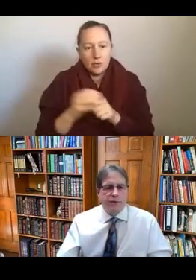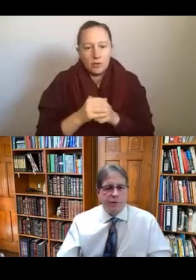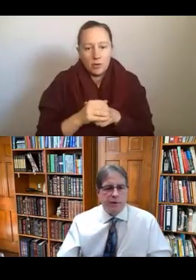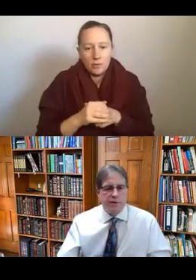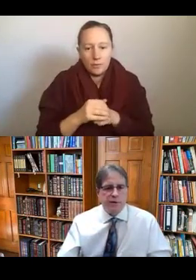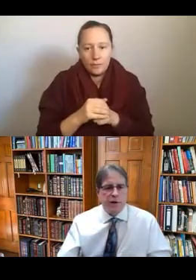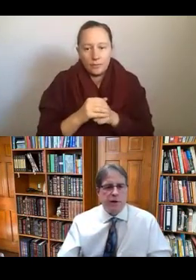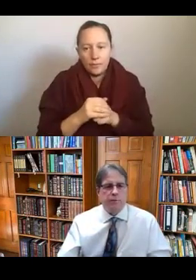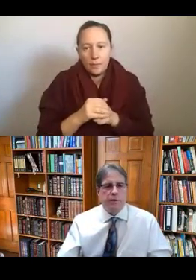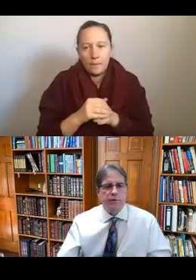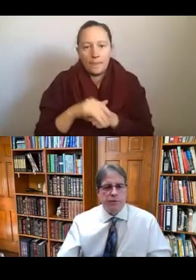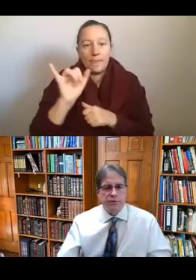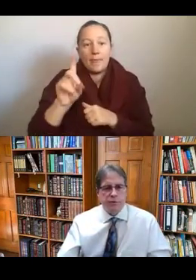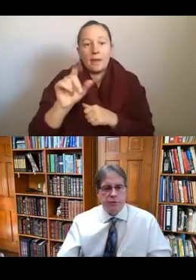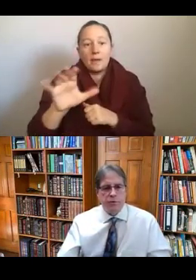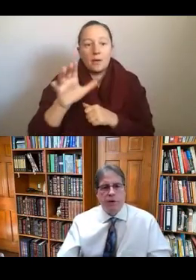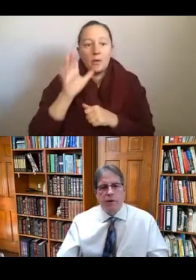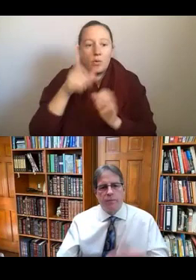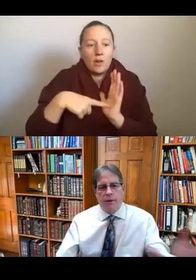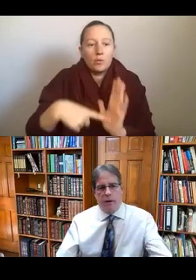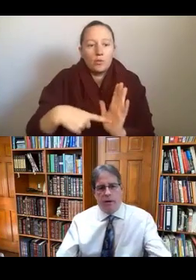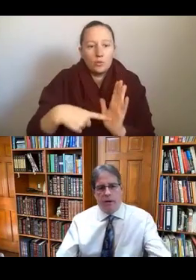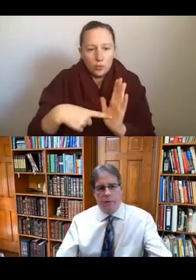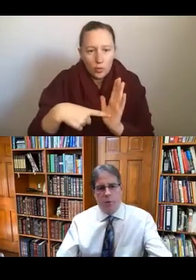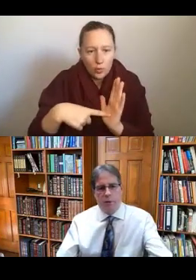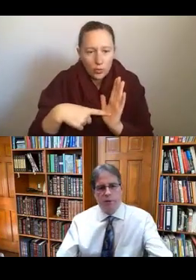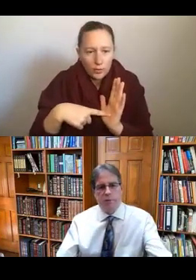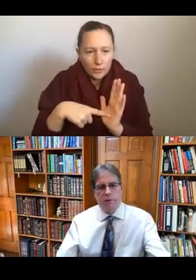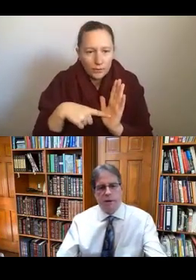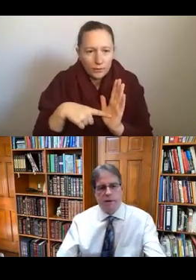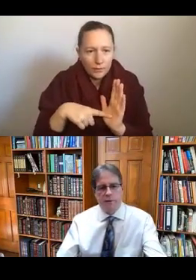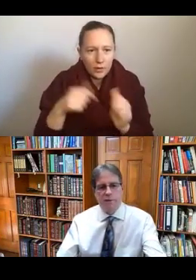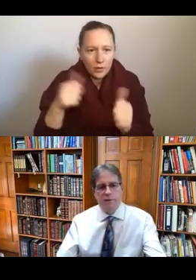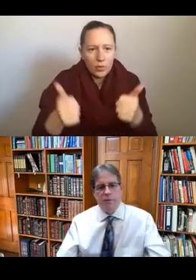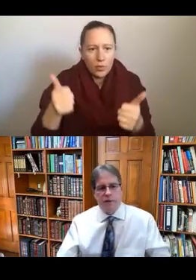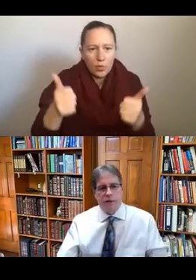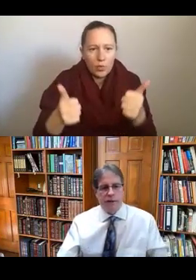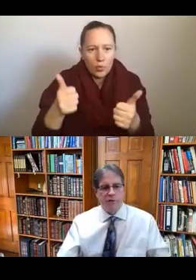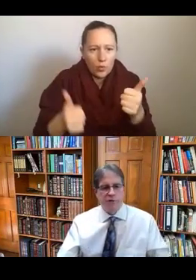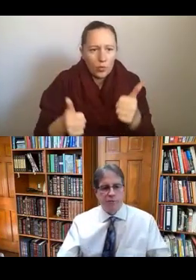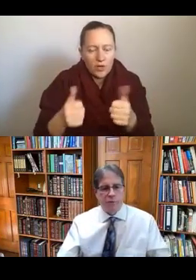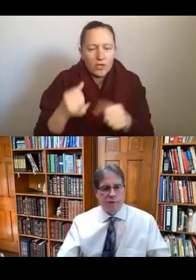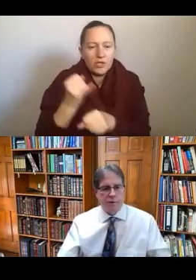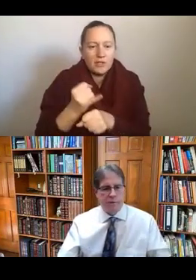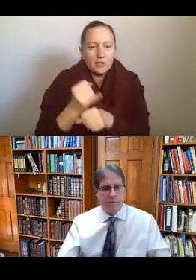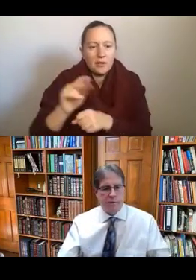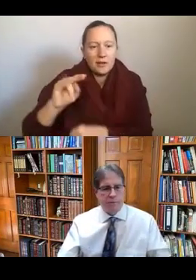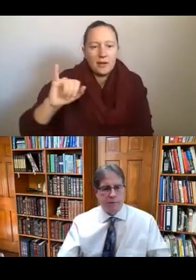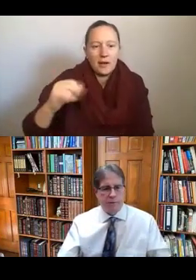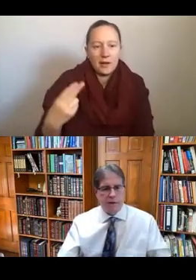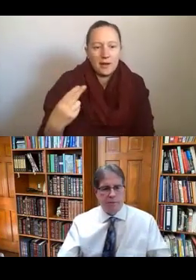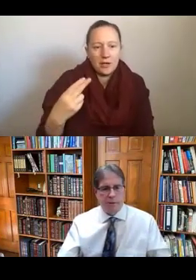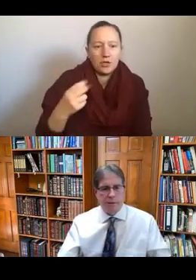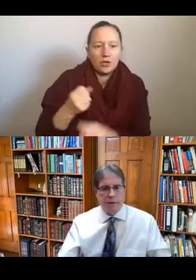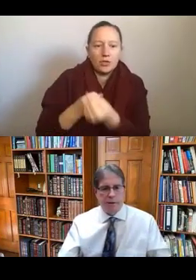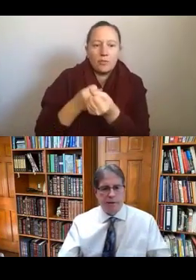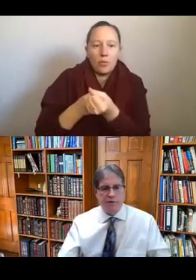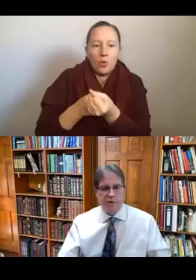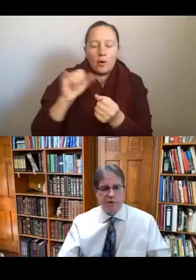And basically this document shows you which institutes at NIH support the